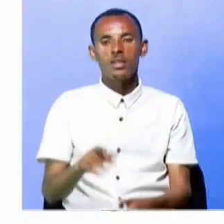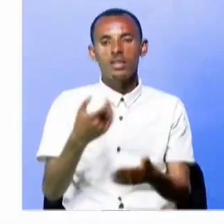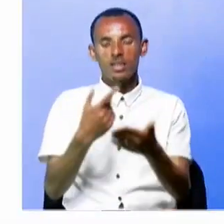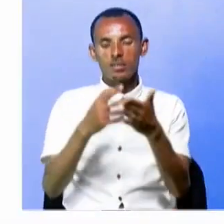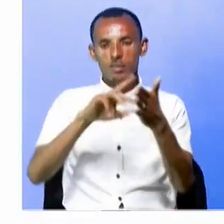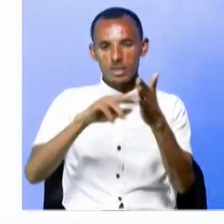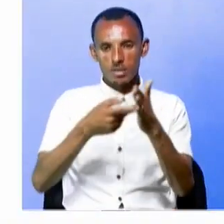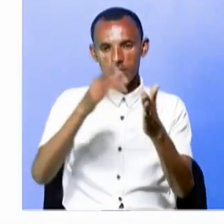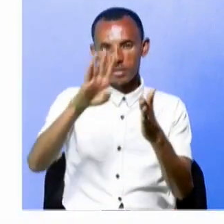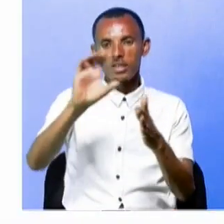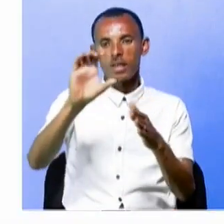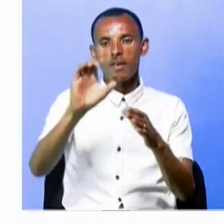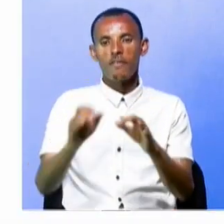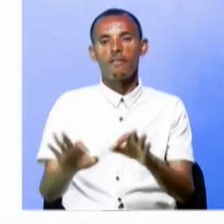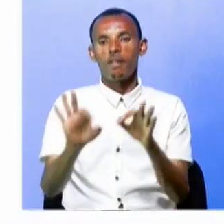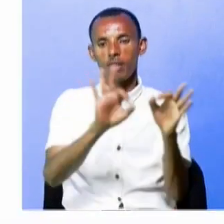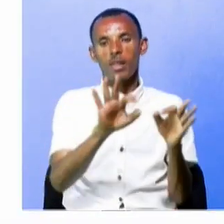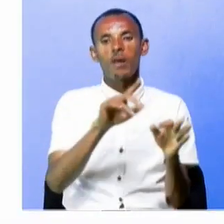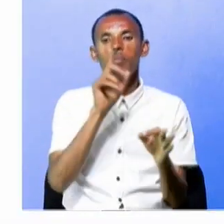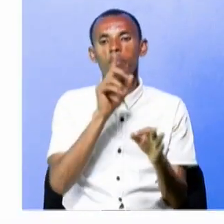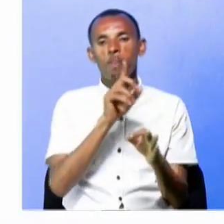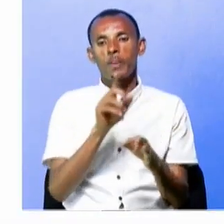of BC, you can substitute